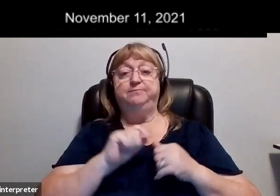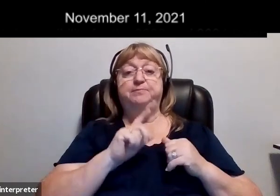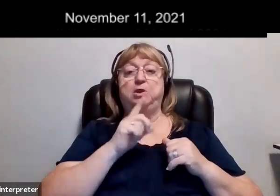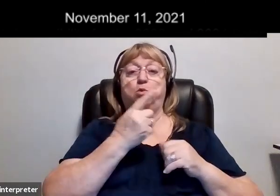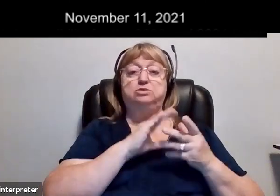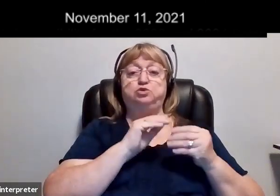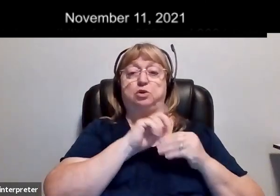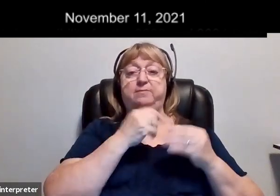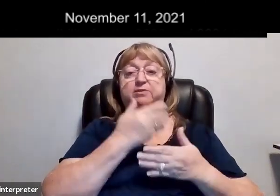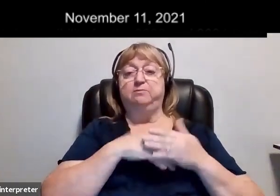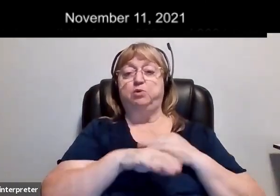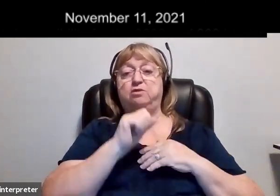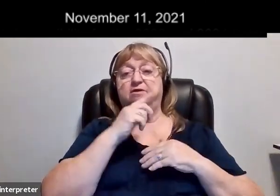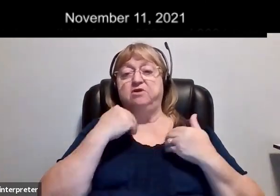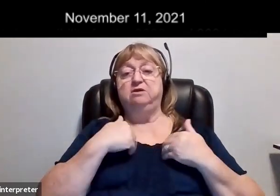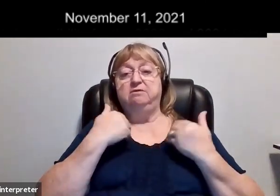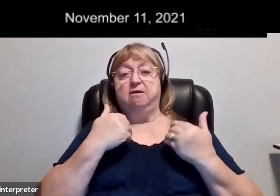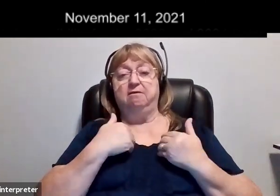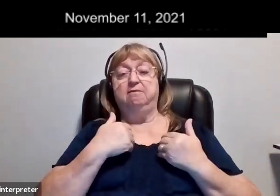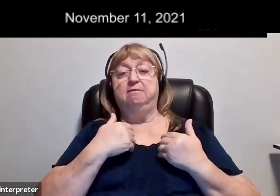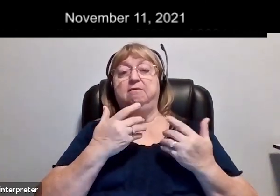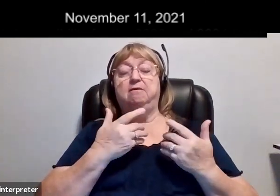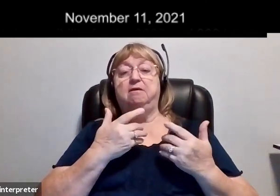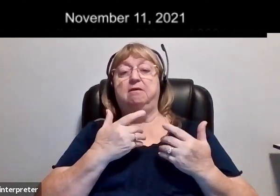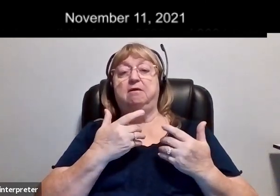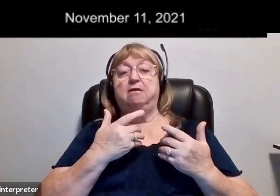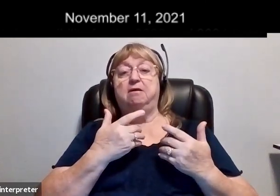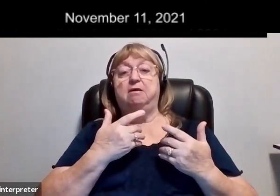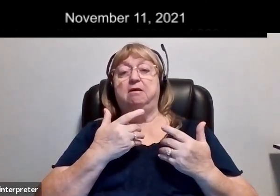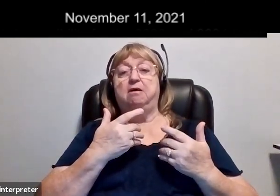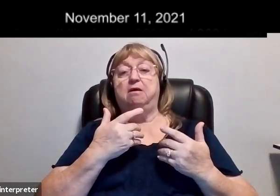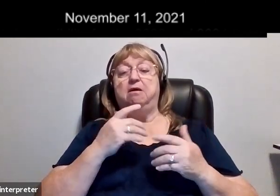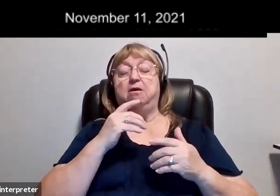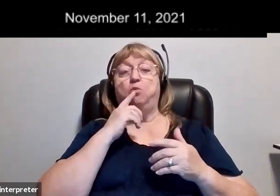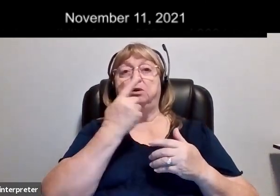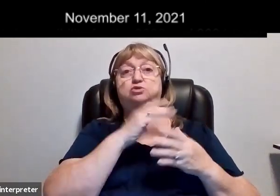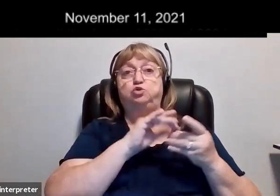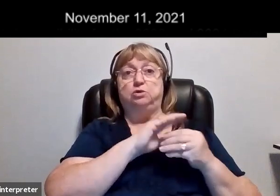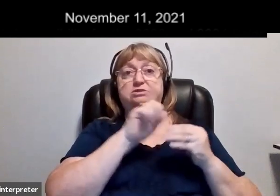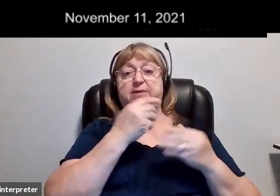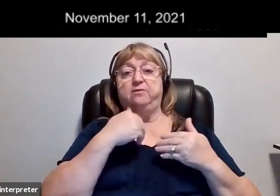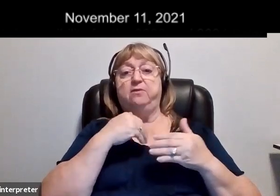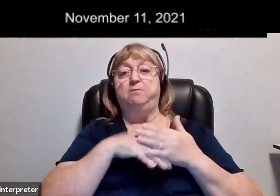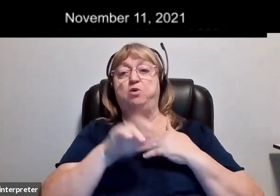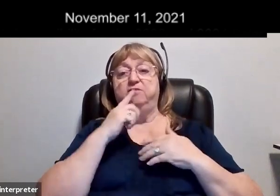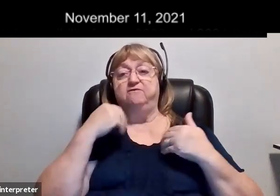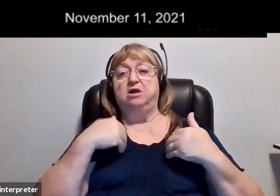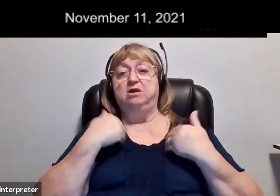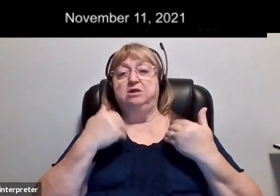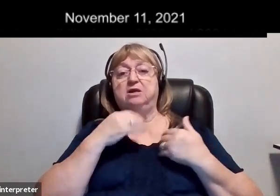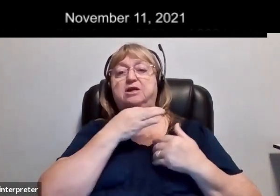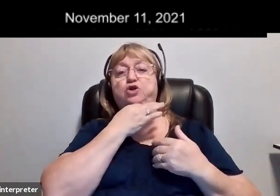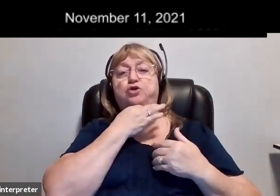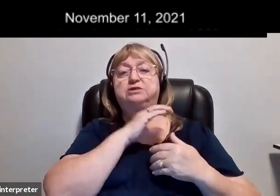the young. One story is about the birth of the young and curious character of Martina